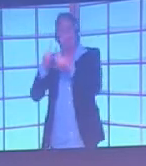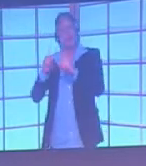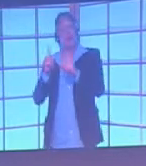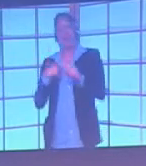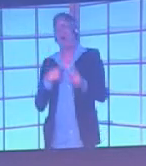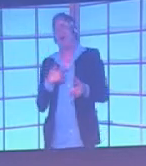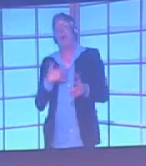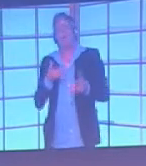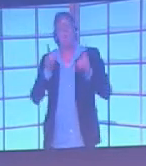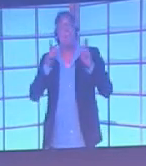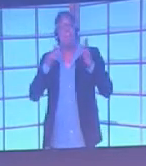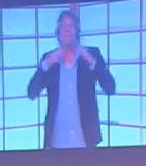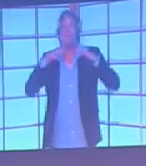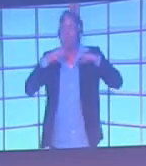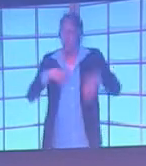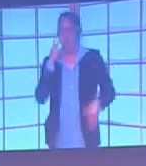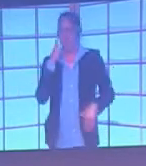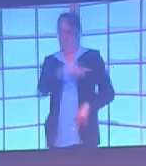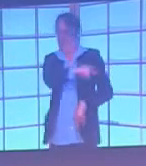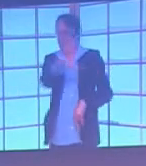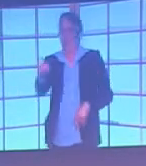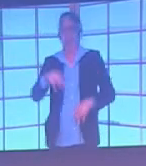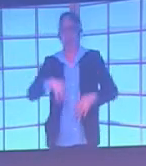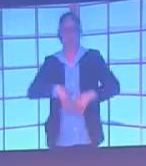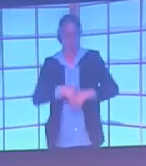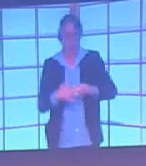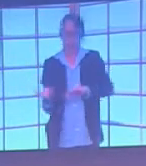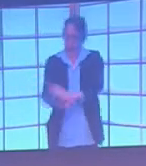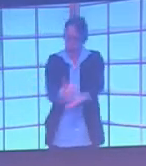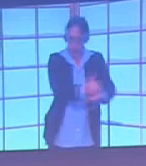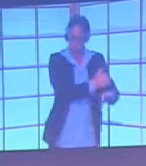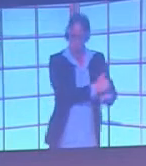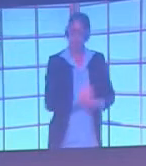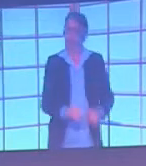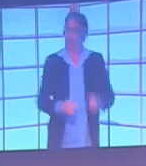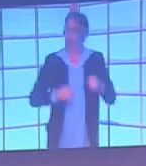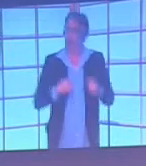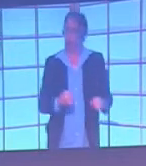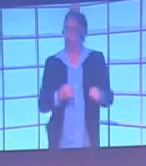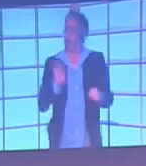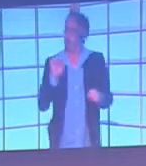am very convinced of that, and I know that my team is very convinced of that, and I